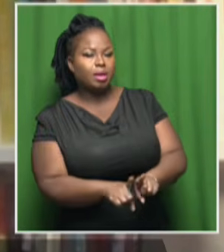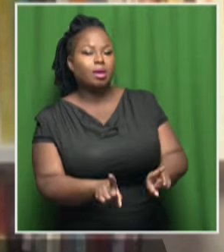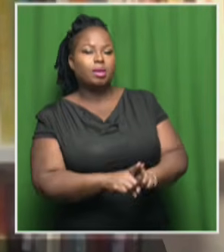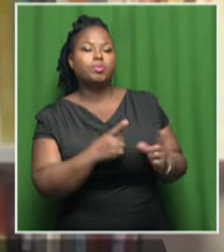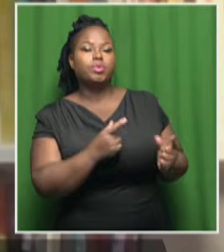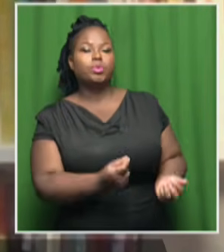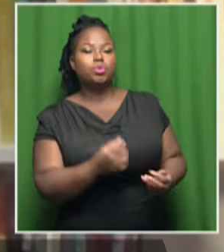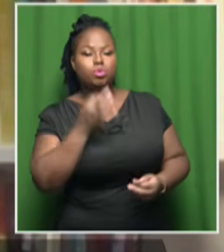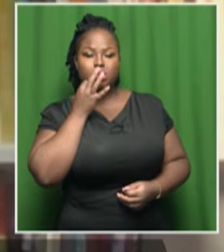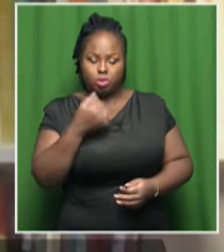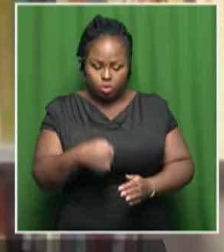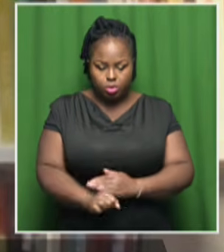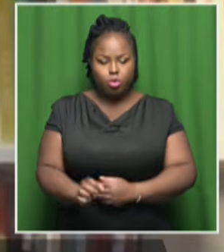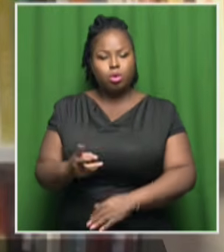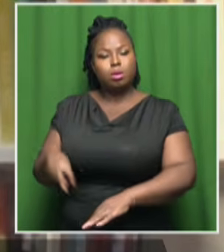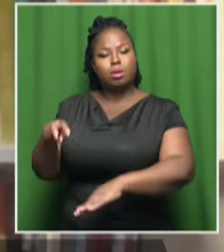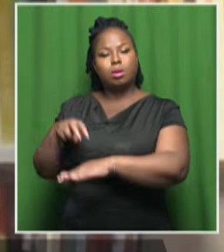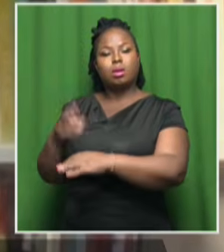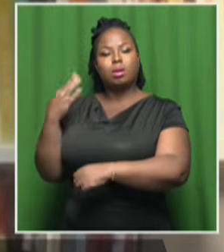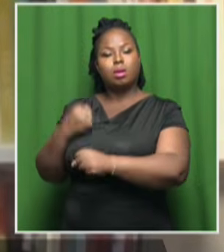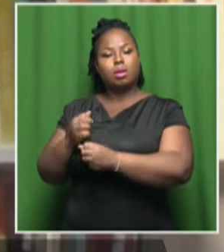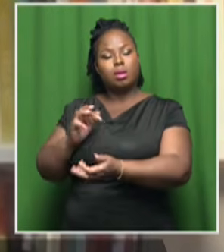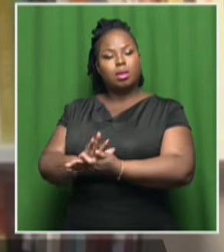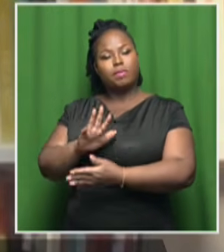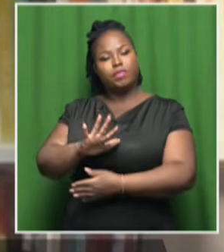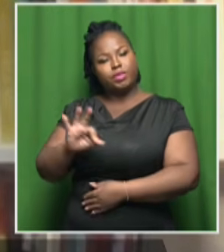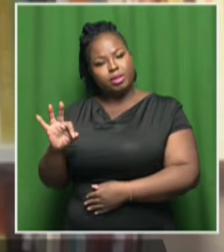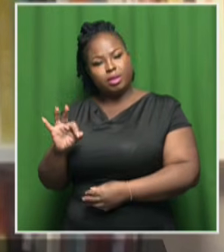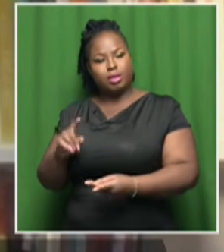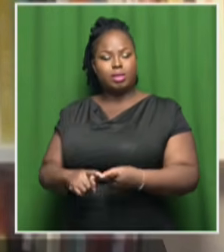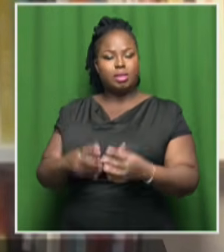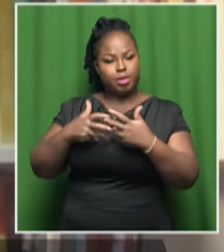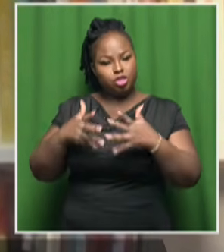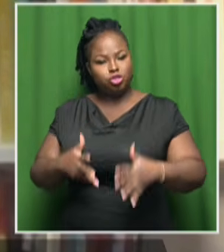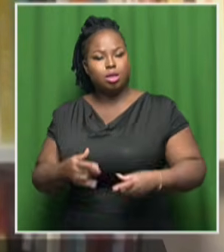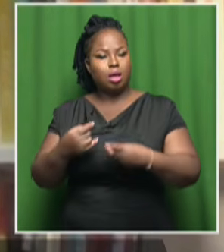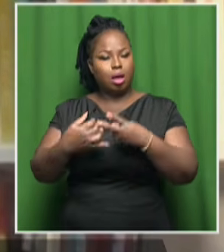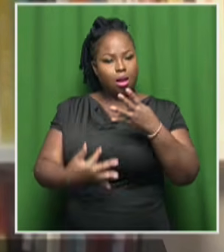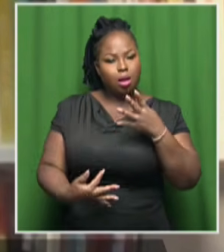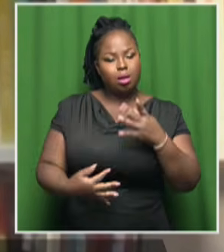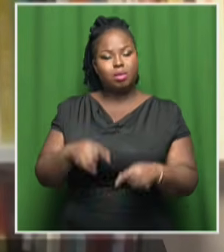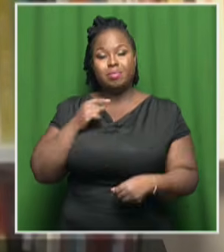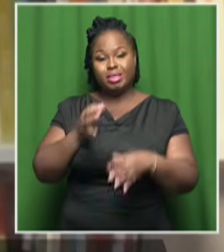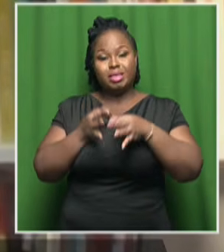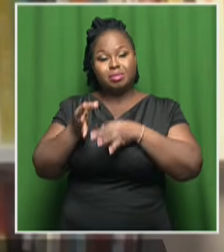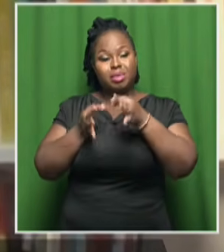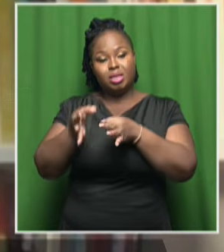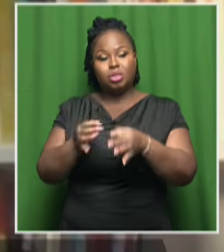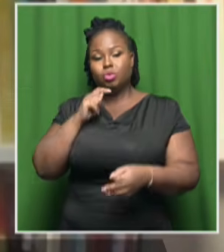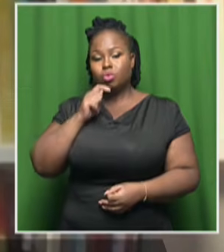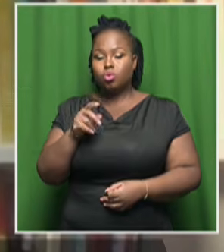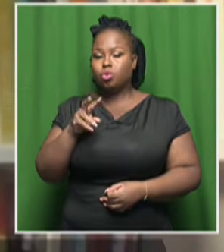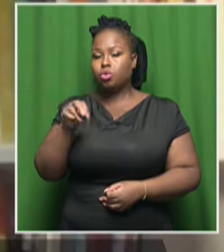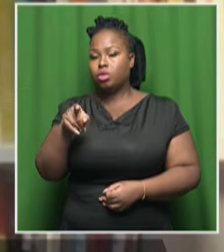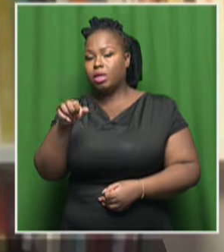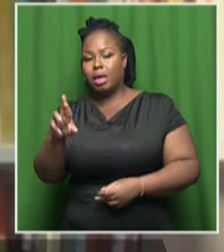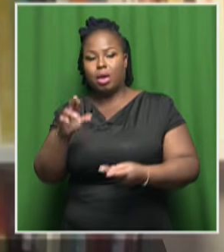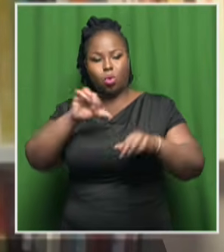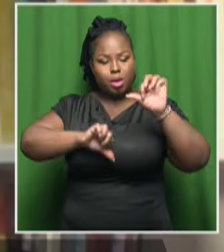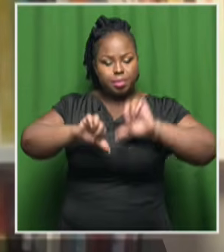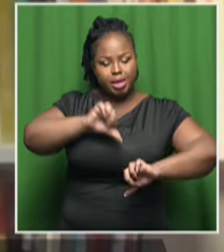say, I was born in Ireland in 1953, I'm an engineer. Now, he needs to explain what kind of an engineer he is. Is he a nuclear engineer? Is he a